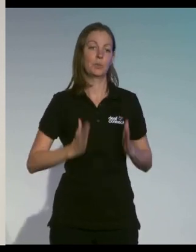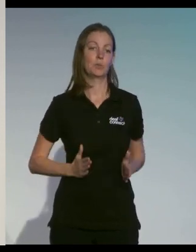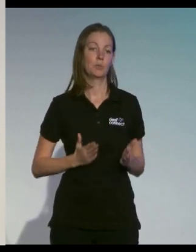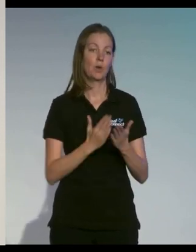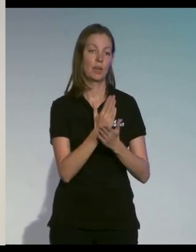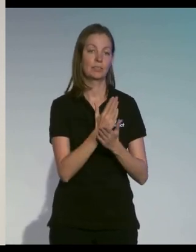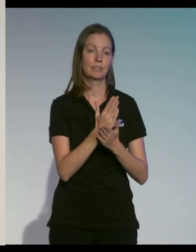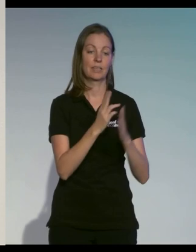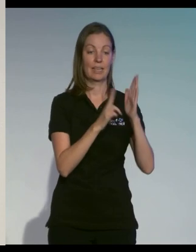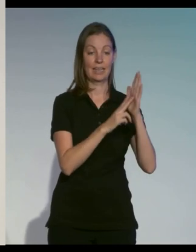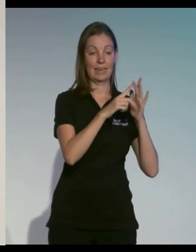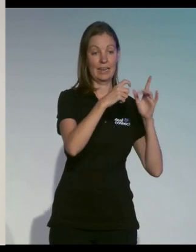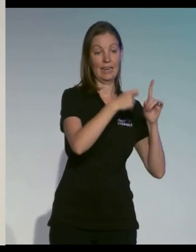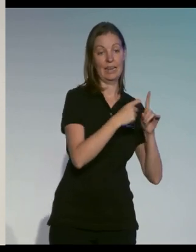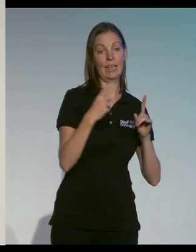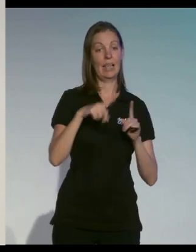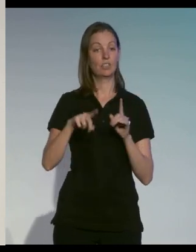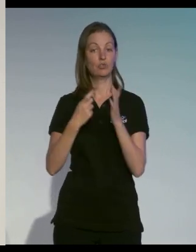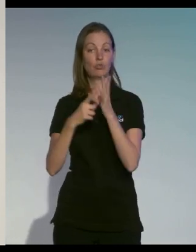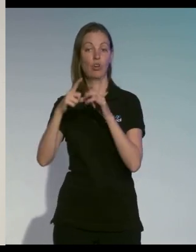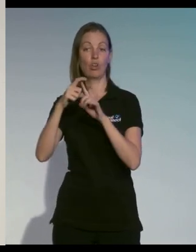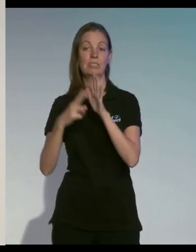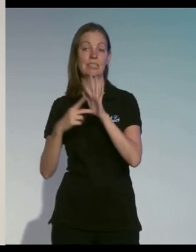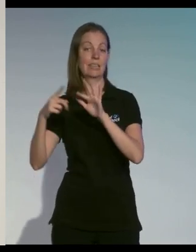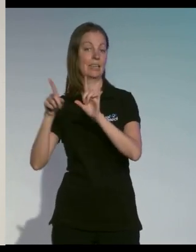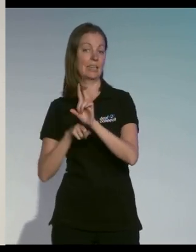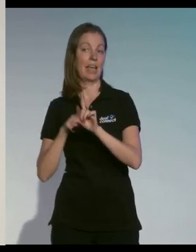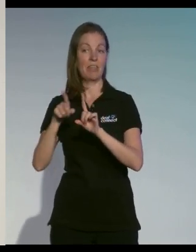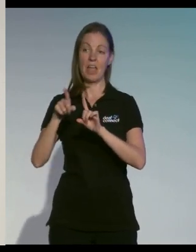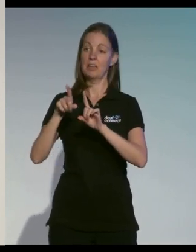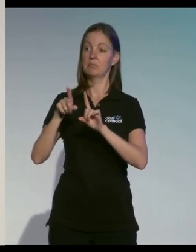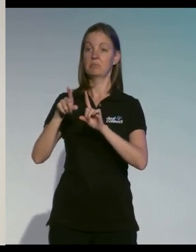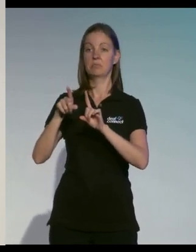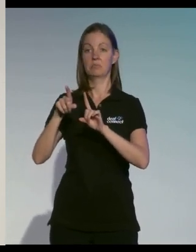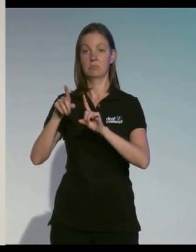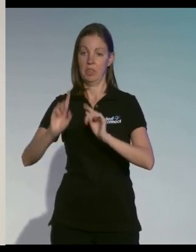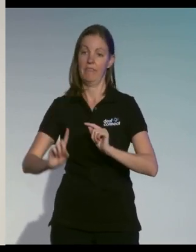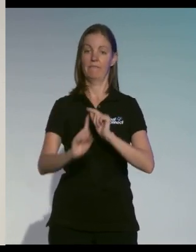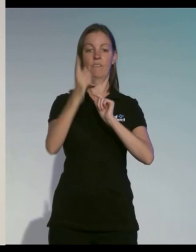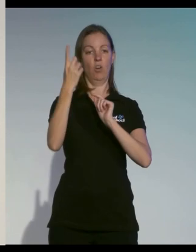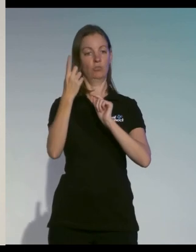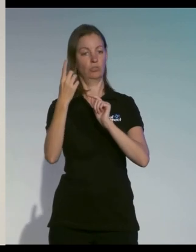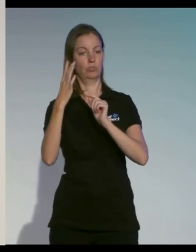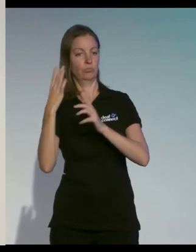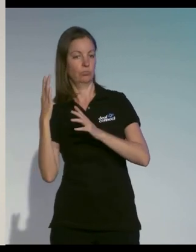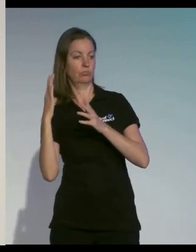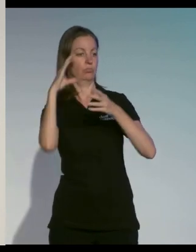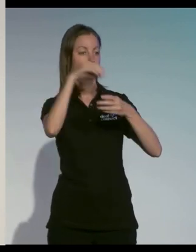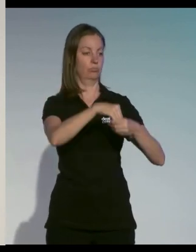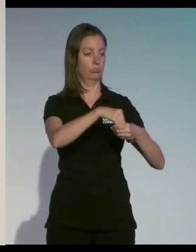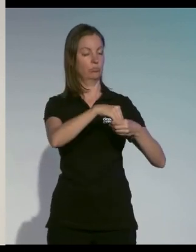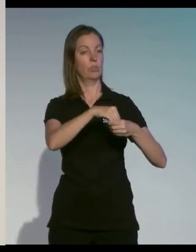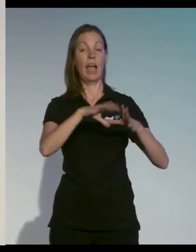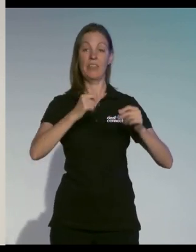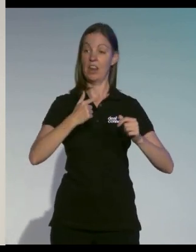Nick Turnan and Rodney Croom established the principle in the international level, and then I was appointed to the